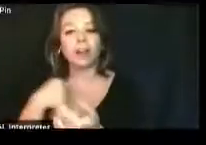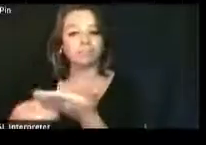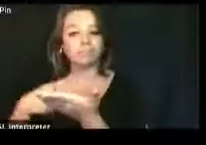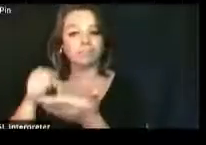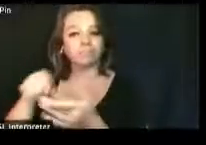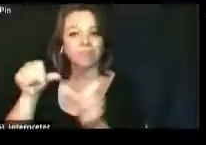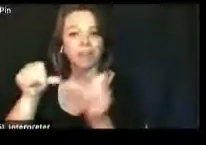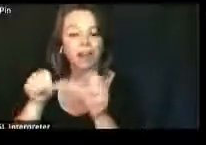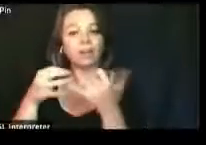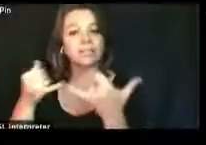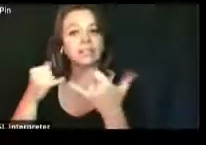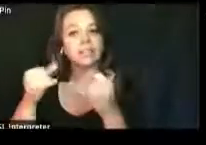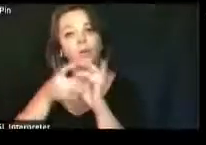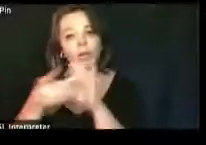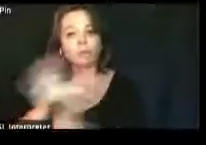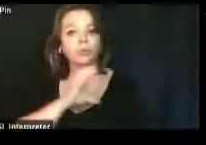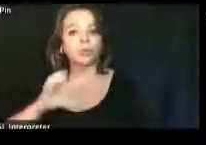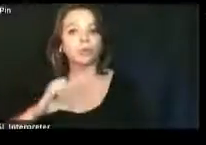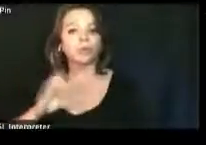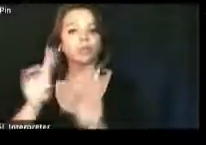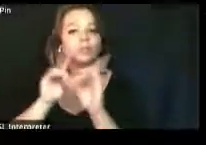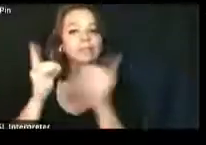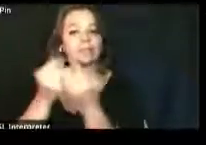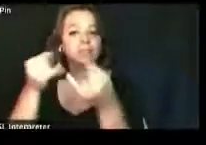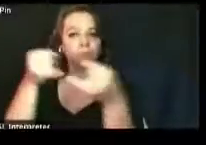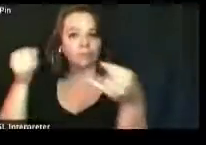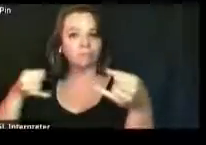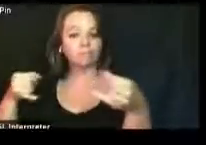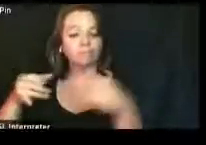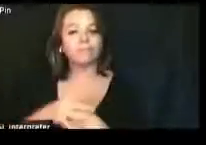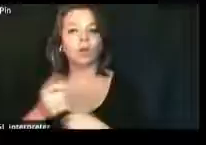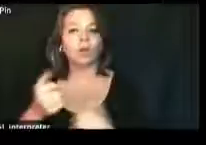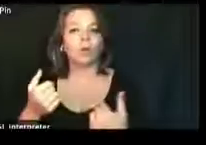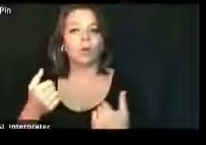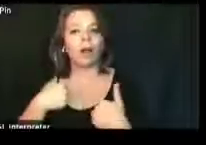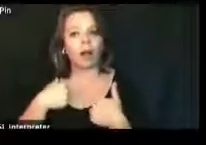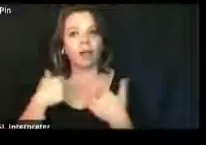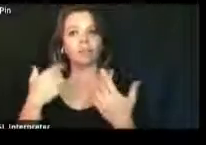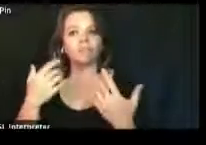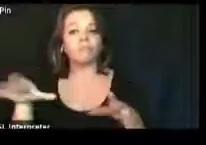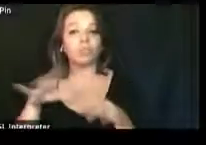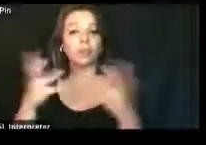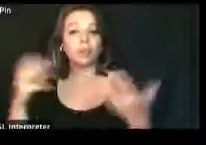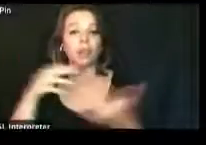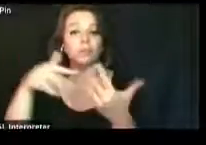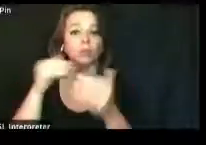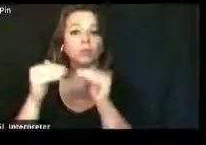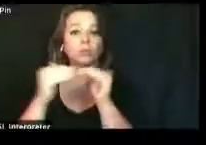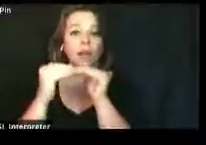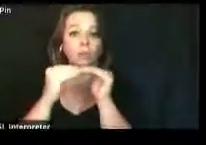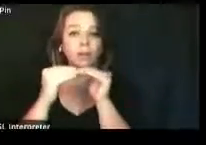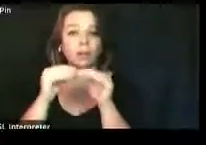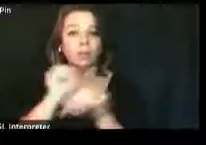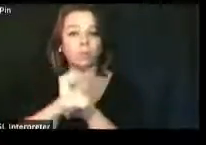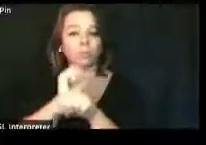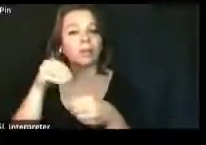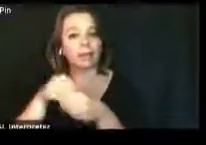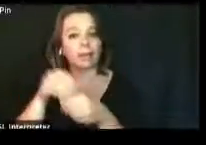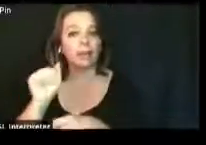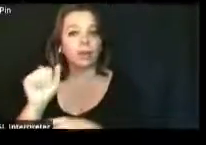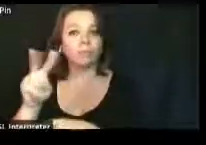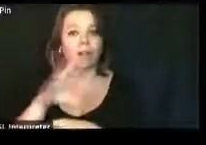to congressional redistricting. So I do a lot of social equity work in the Antelope Valley, and one of the things that I have come